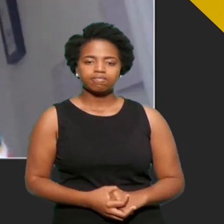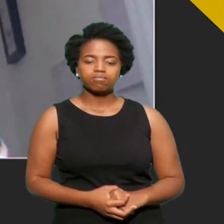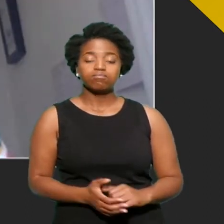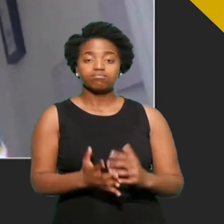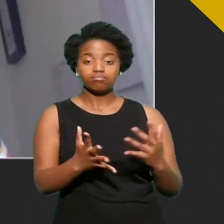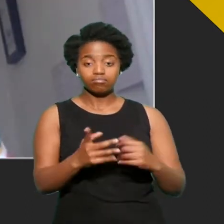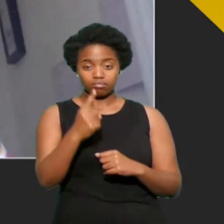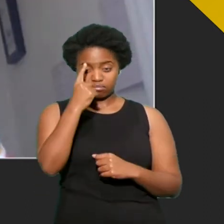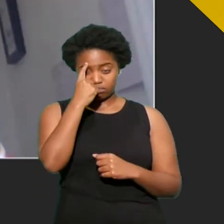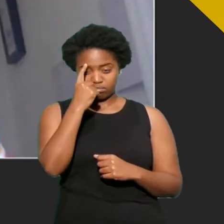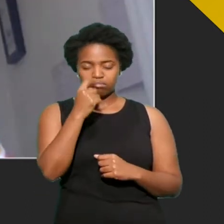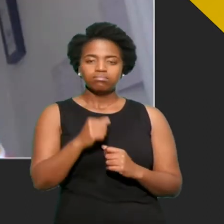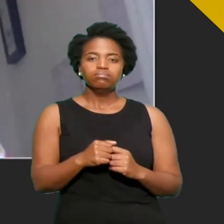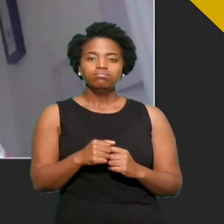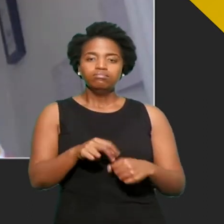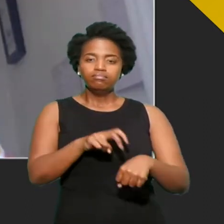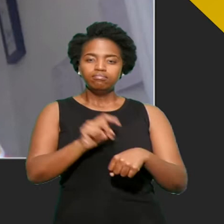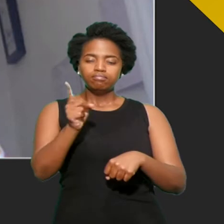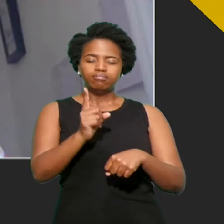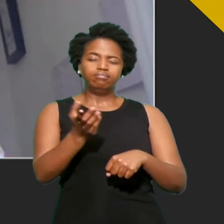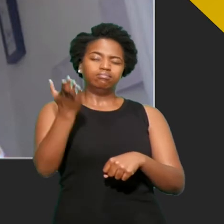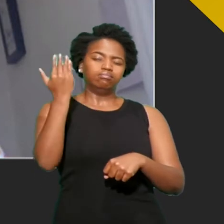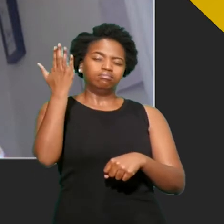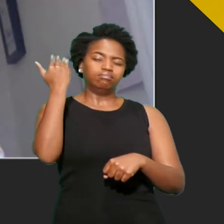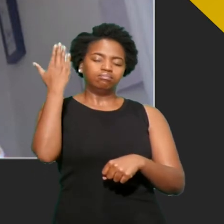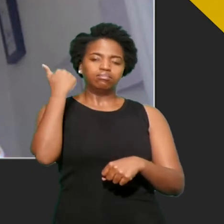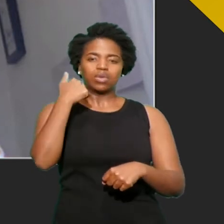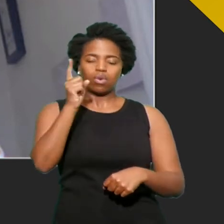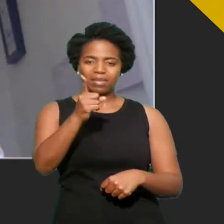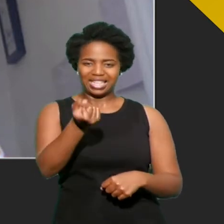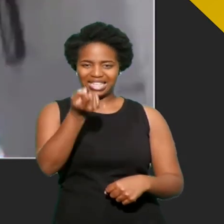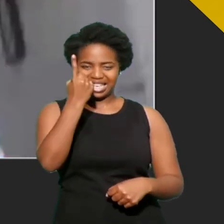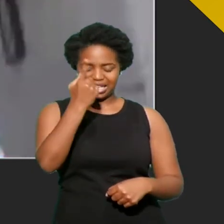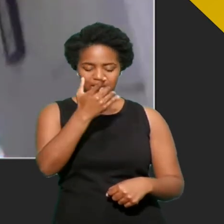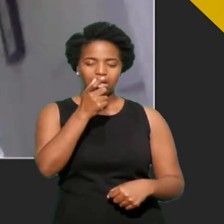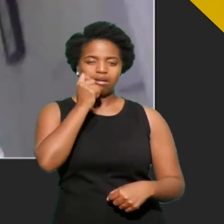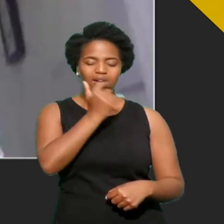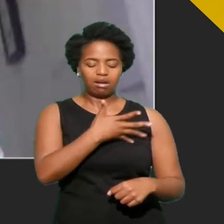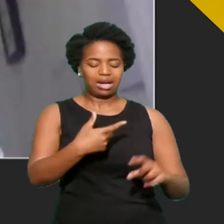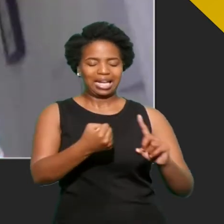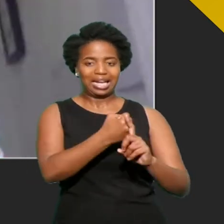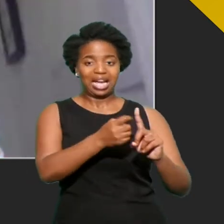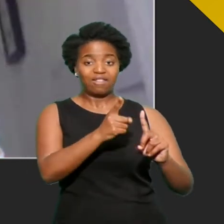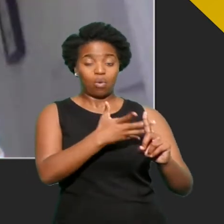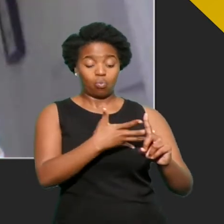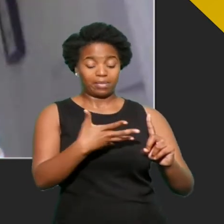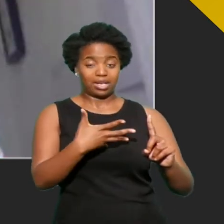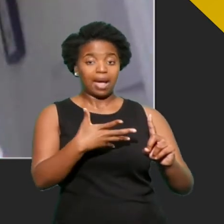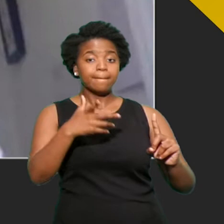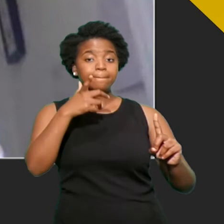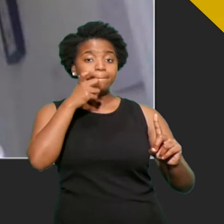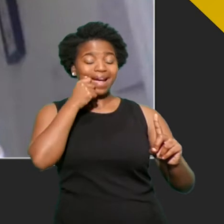I think we need to go back to our understanding of what is gender-based violence against women for us to